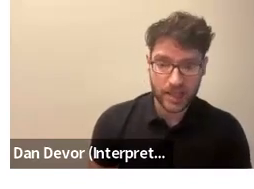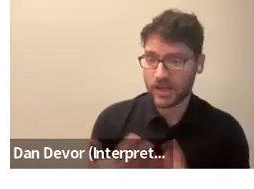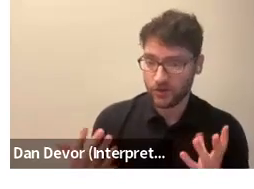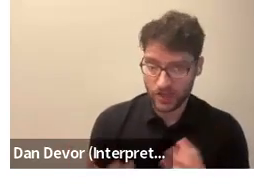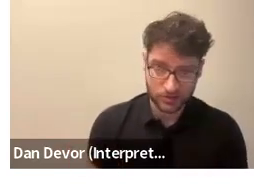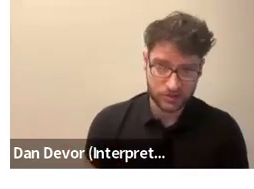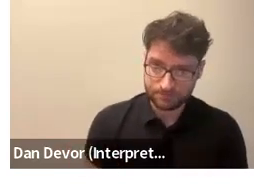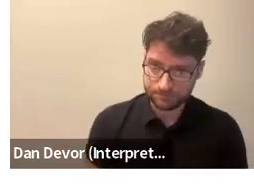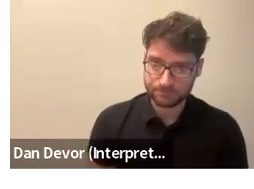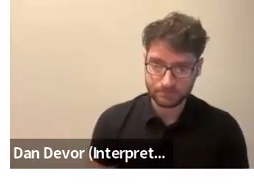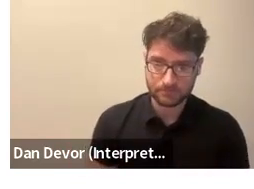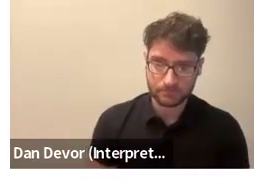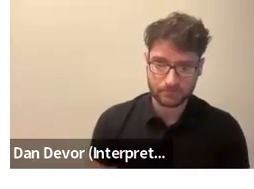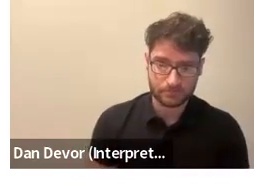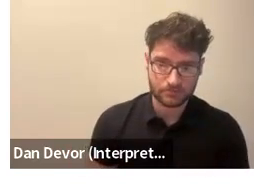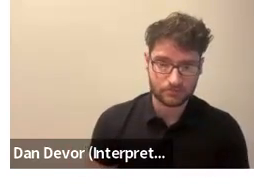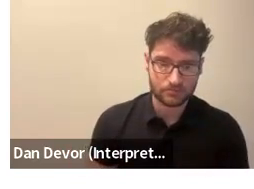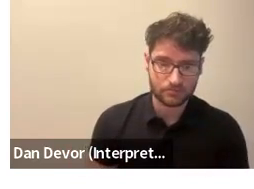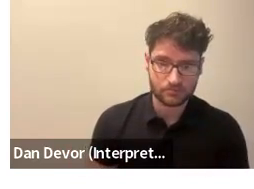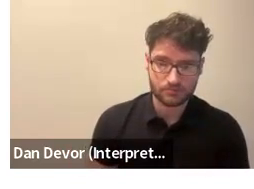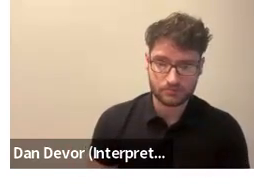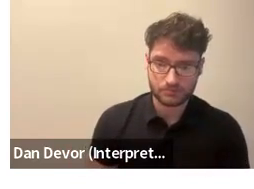just like Greek, any other language.